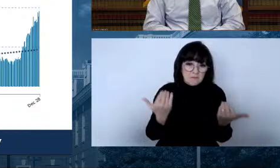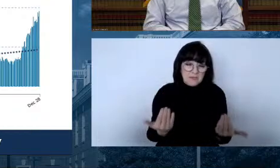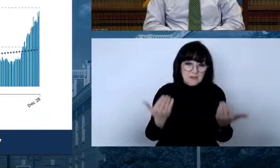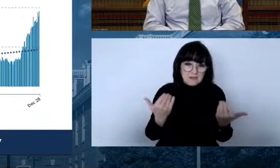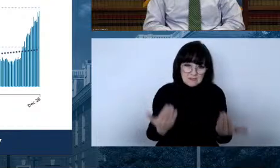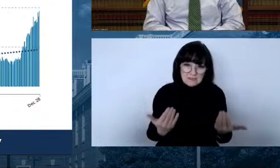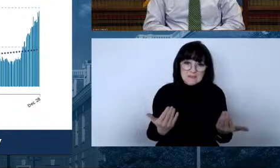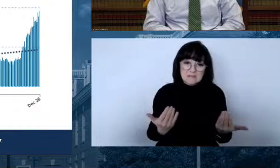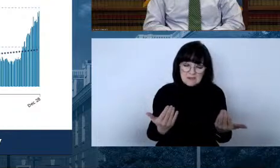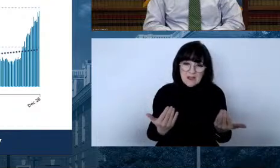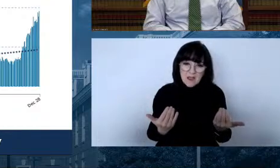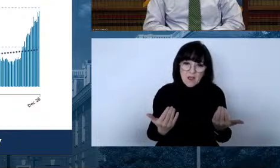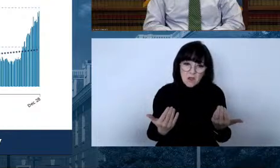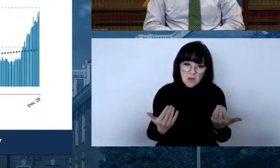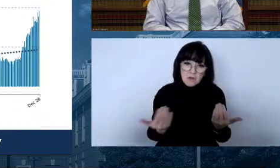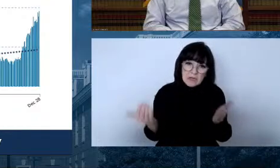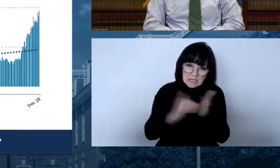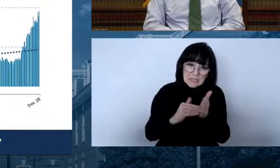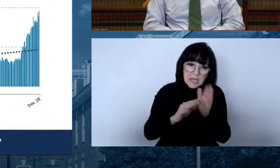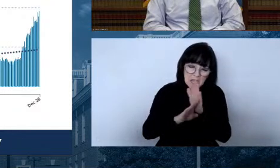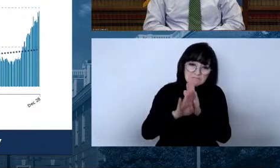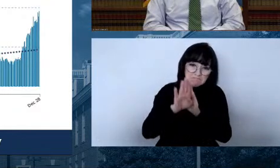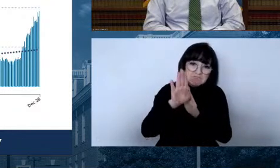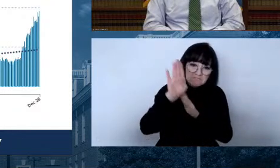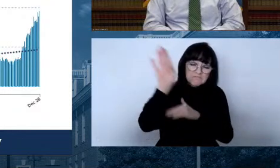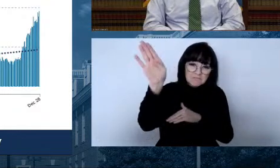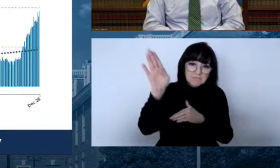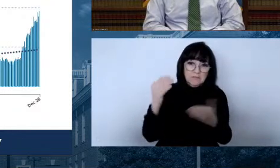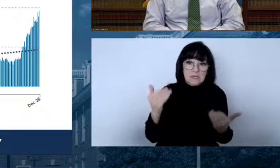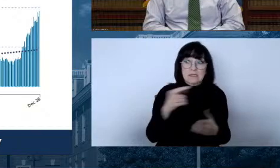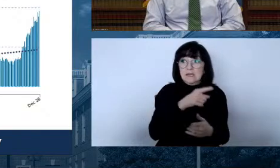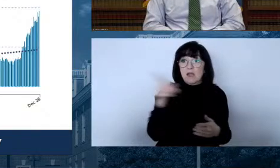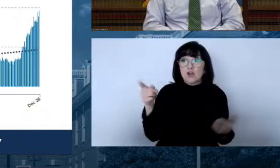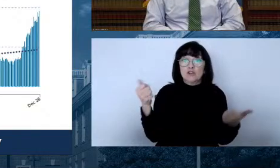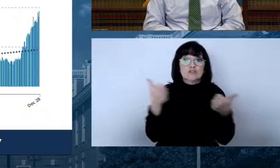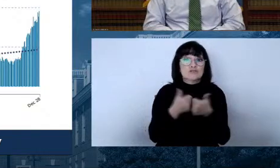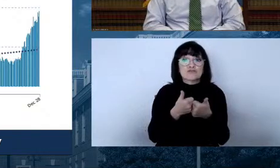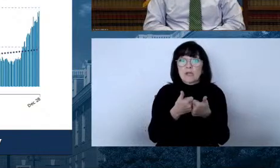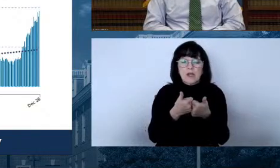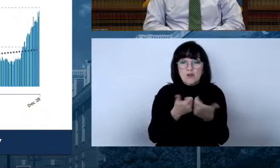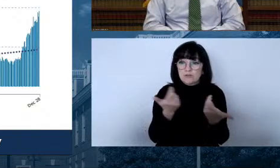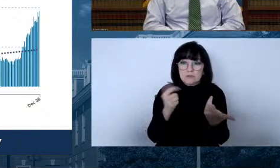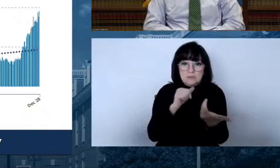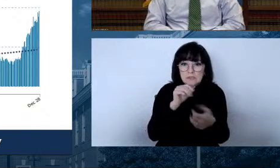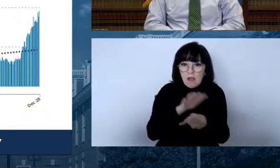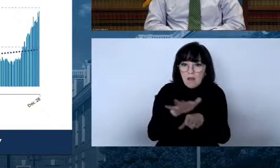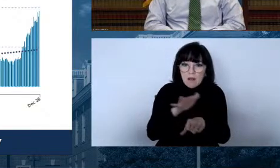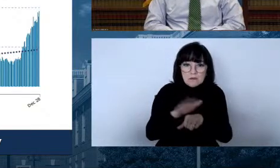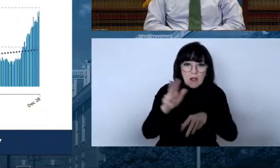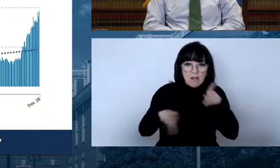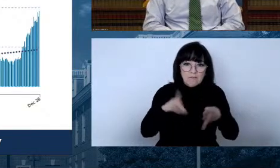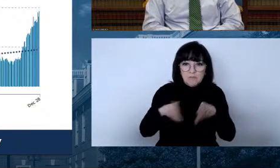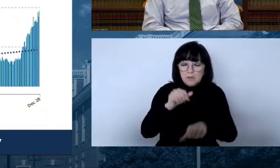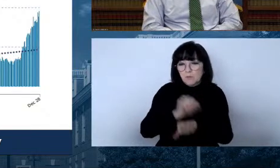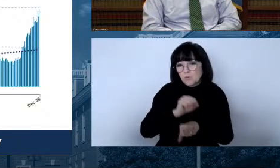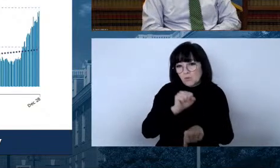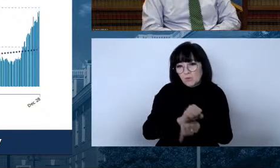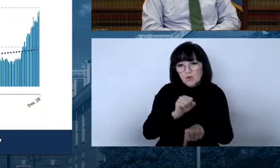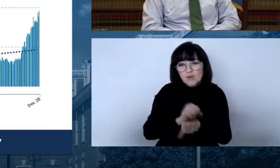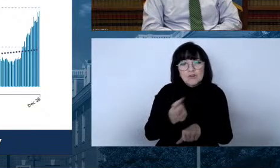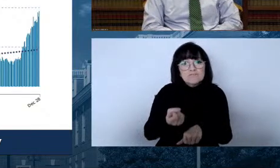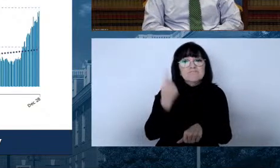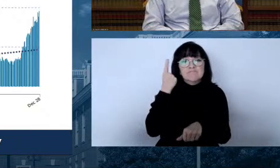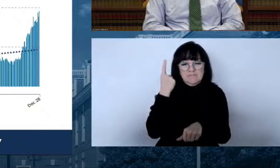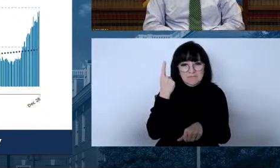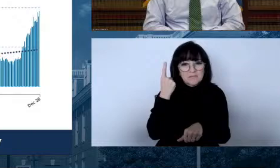the biggest challenge that the businesses are experiencing is finding the workers that they need to do whatever business